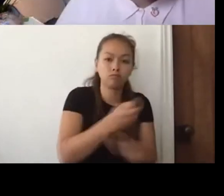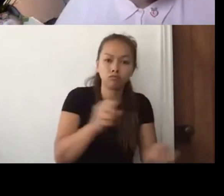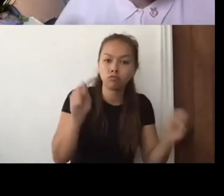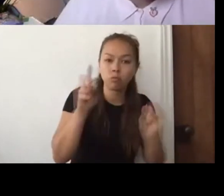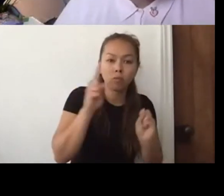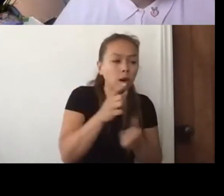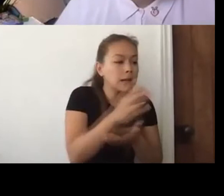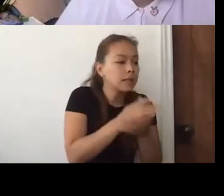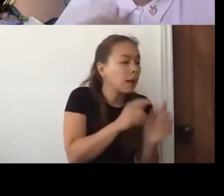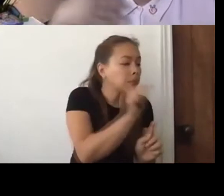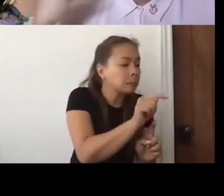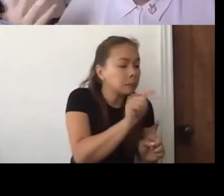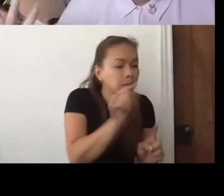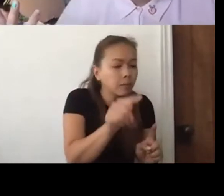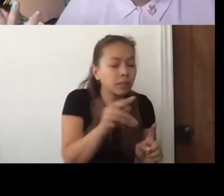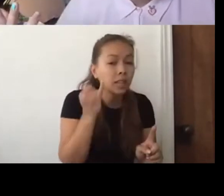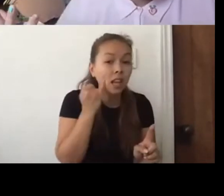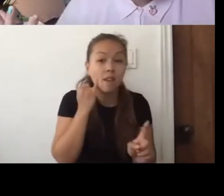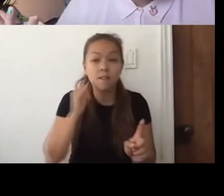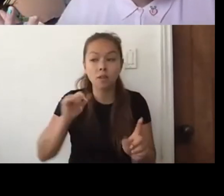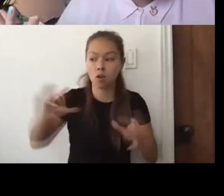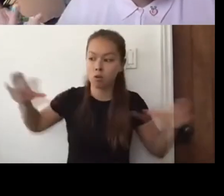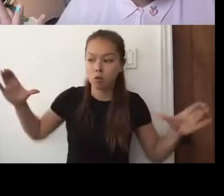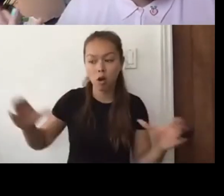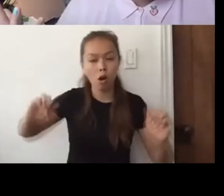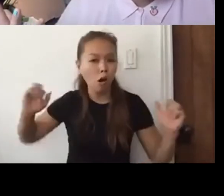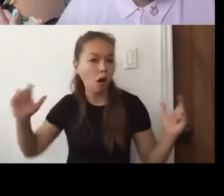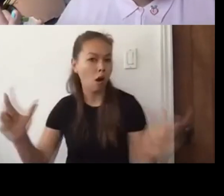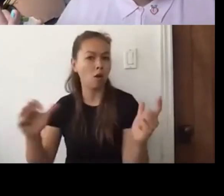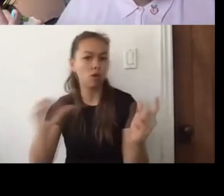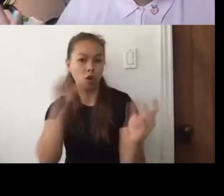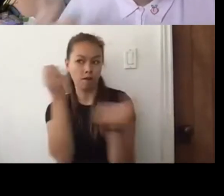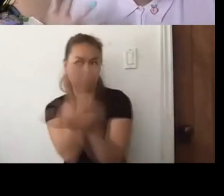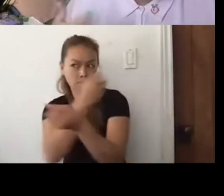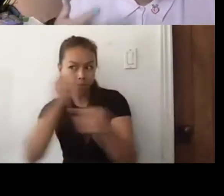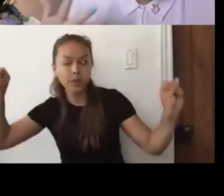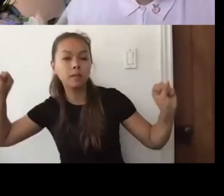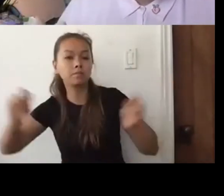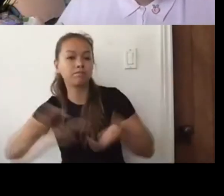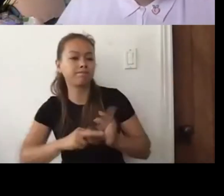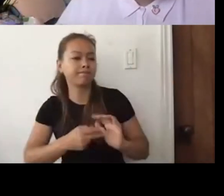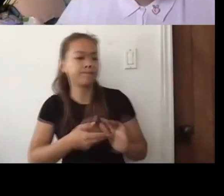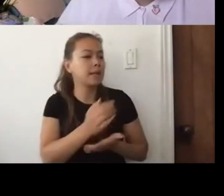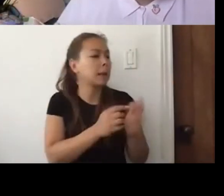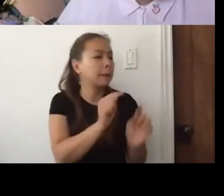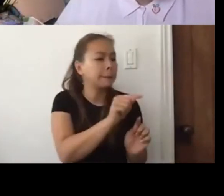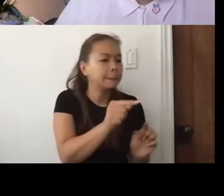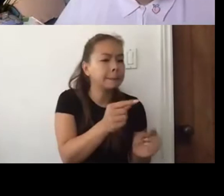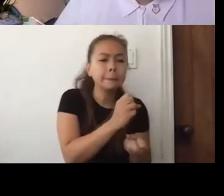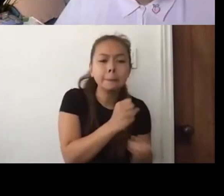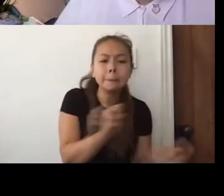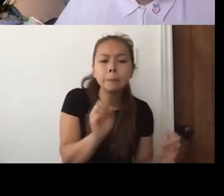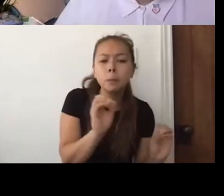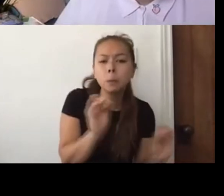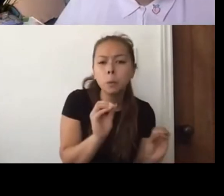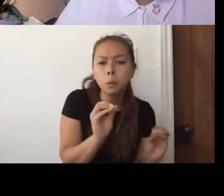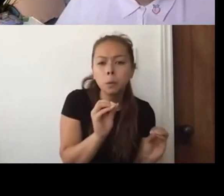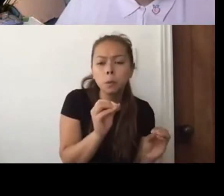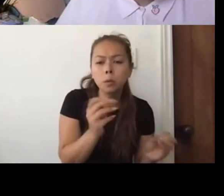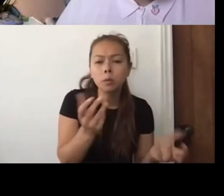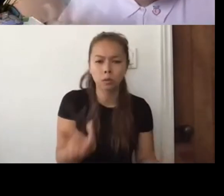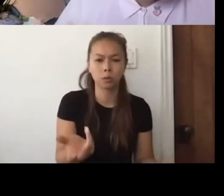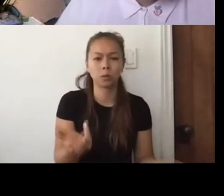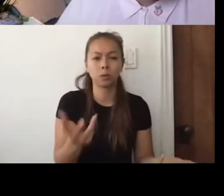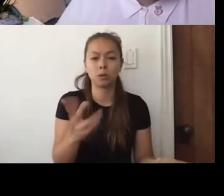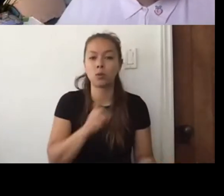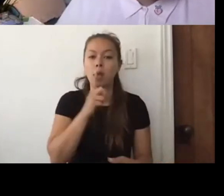et cetera. There's so many different tangents I could go on about critiquing allyship, but, you know,